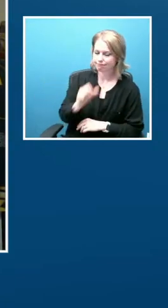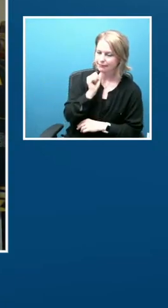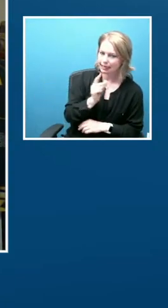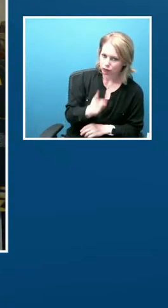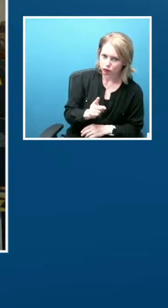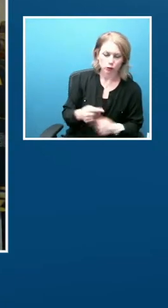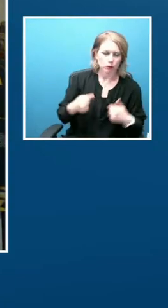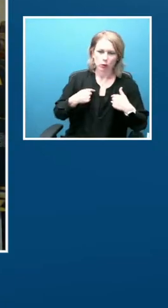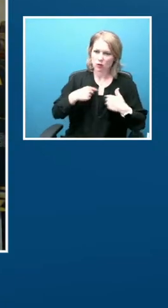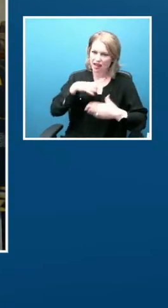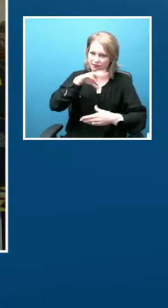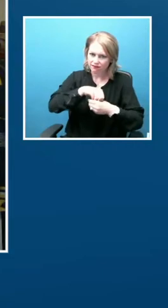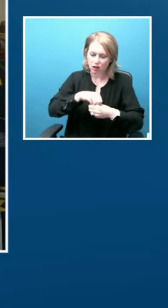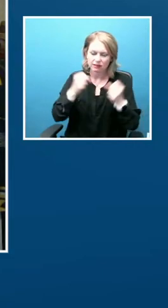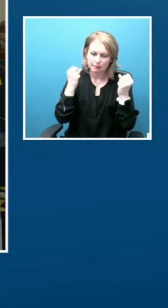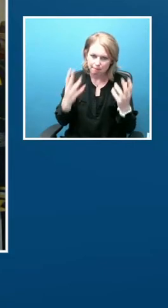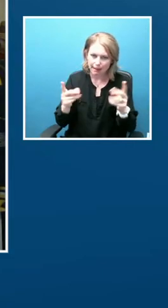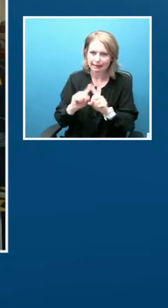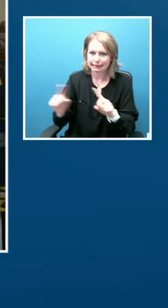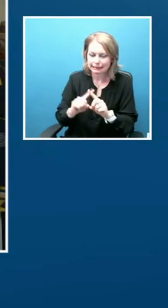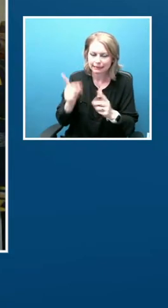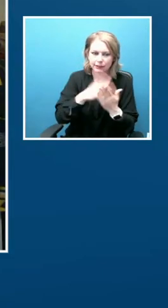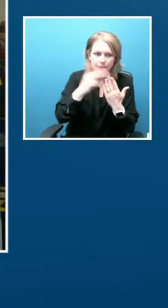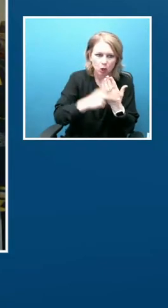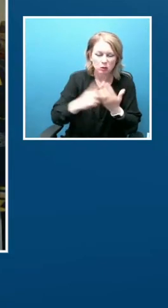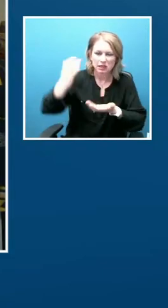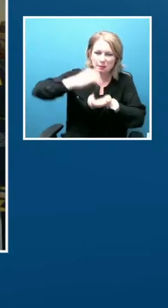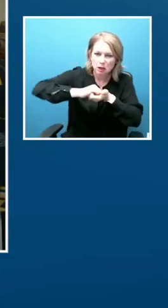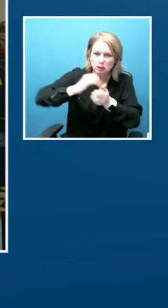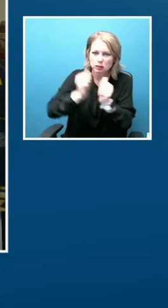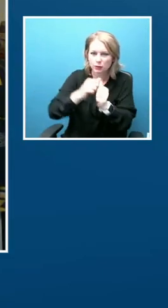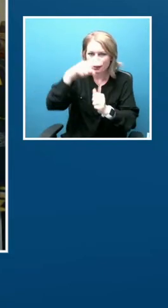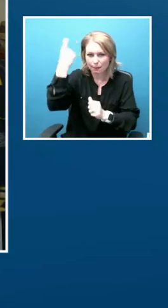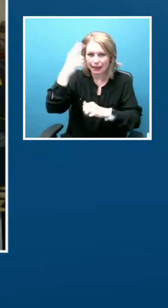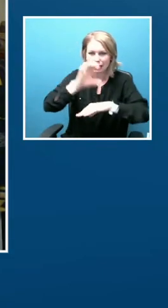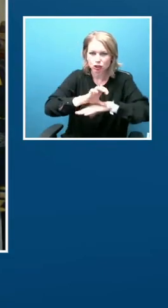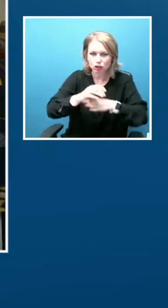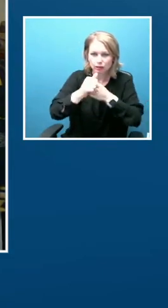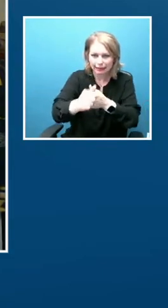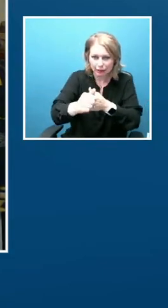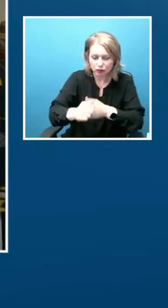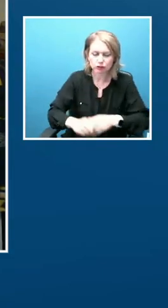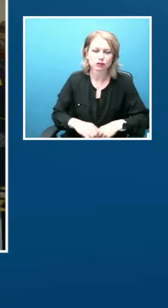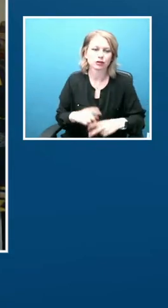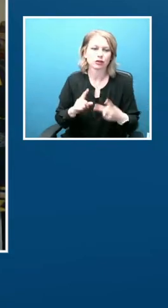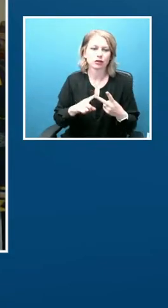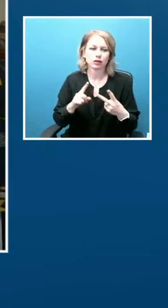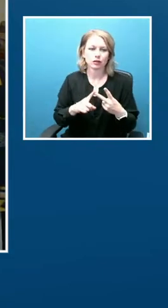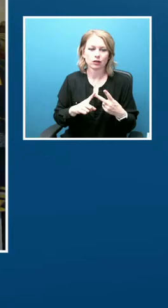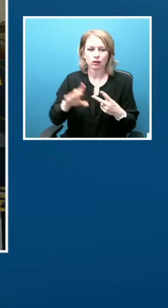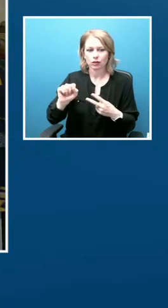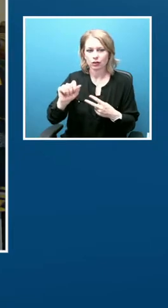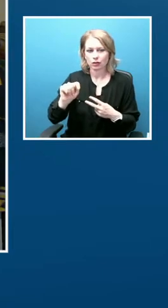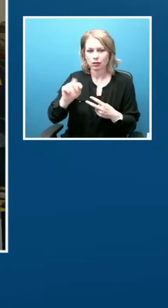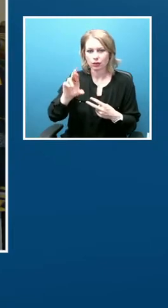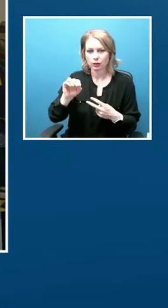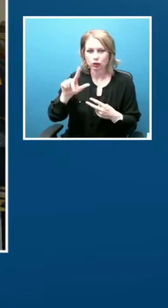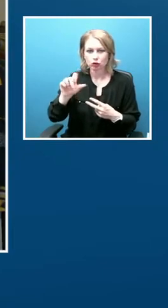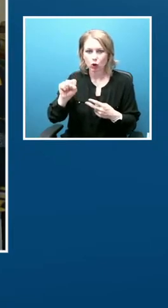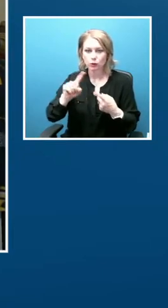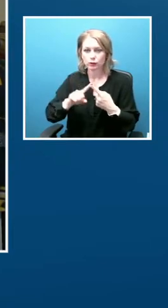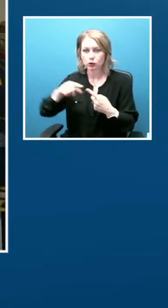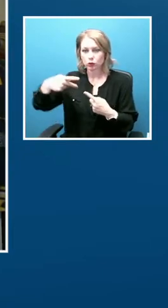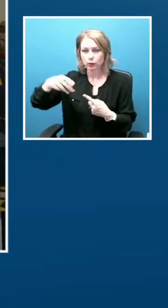including partnerships with Black church leaders to mobilize GOT efforts through our Strolls to the Polls initiative,